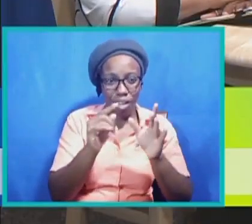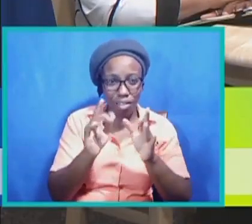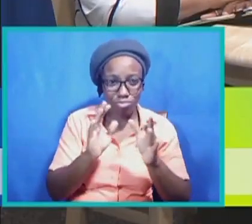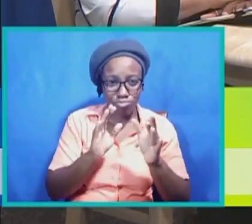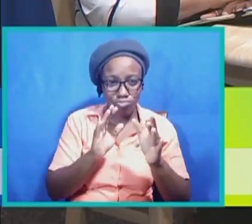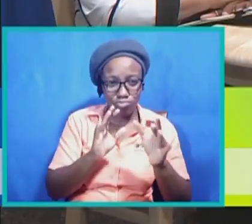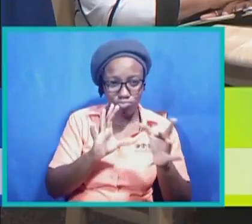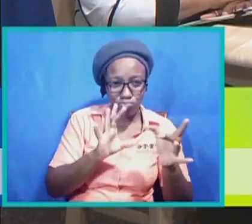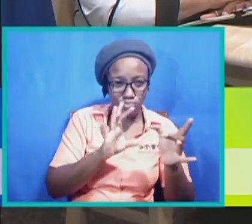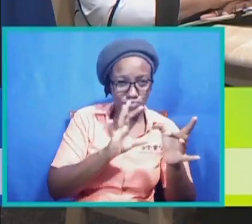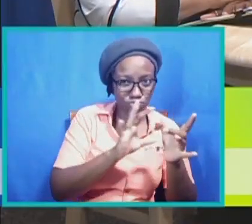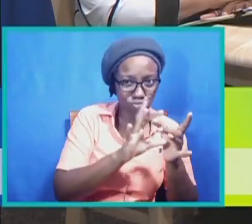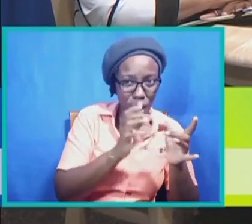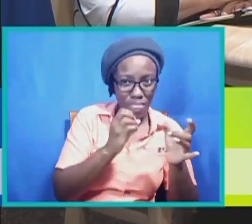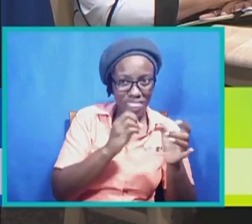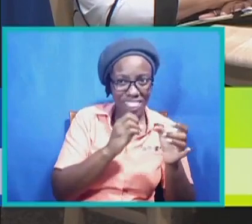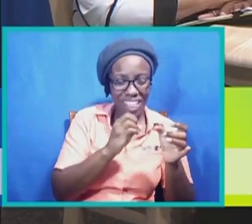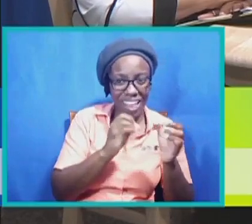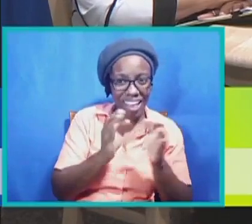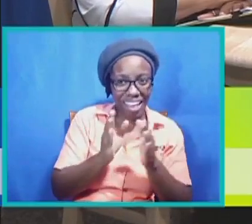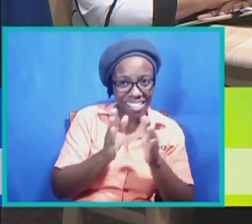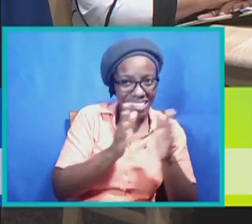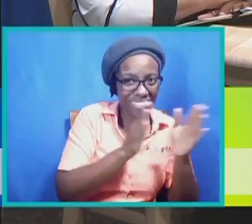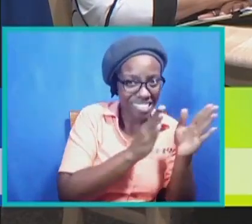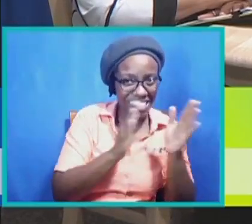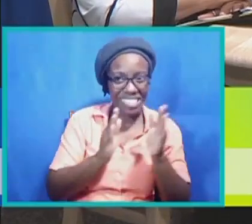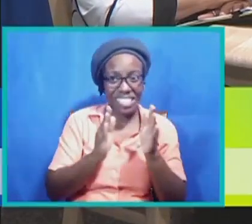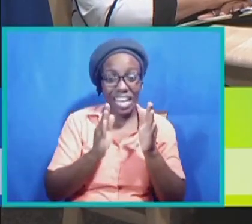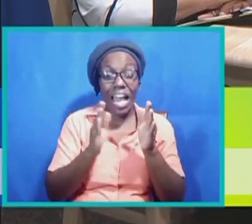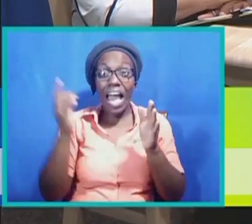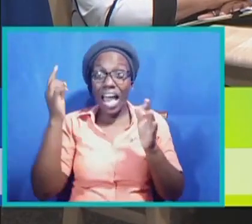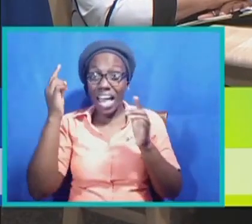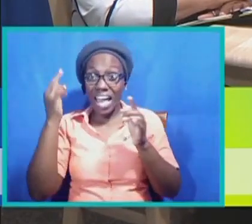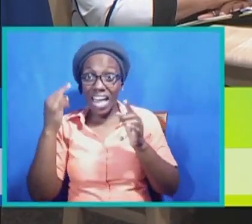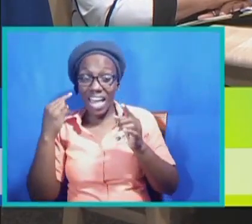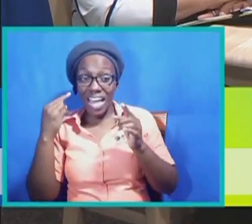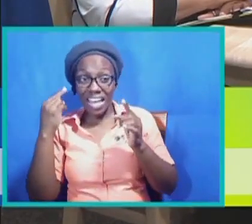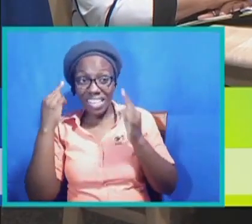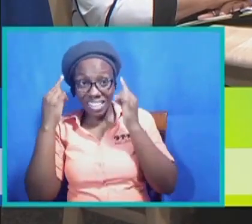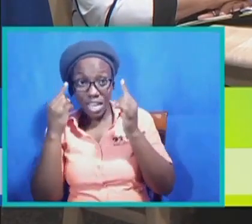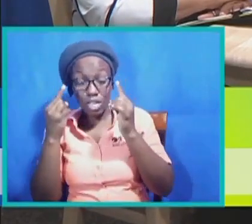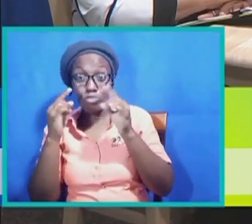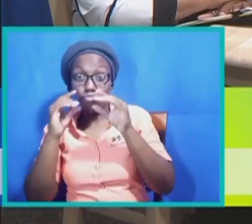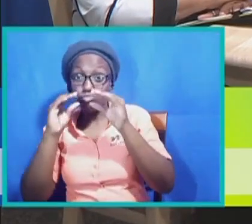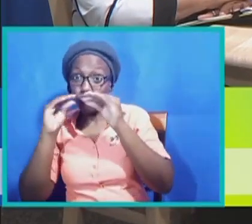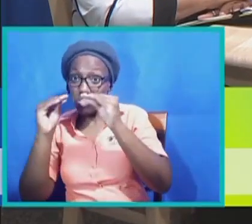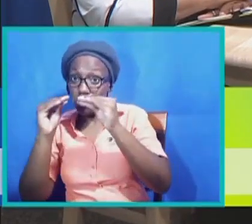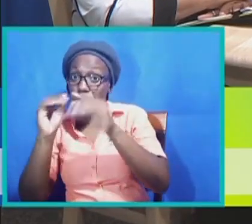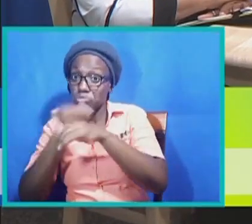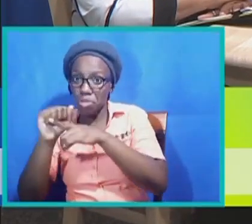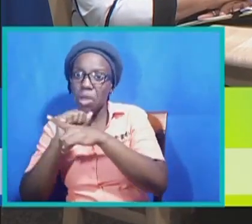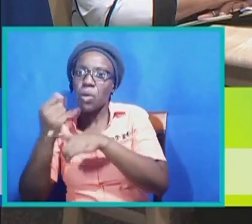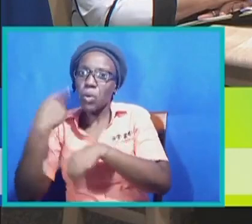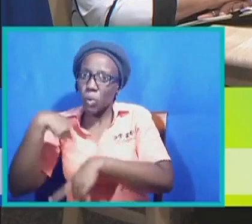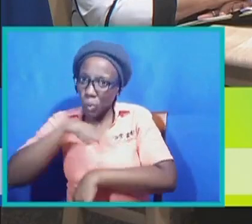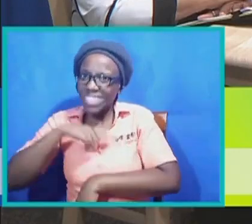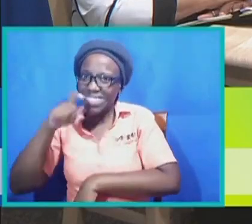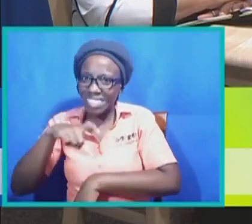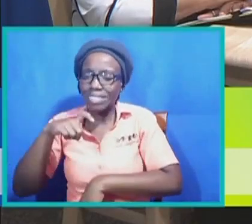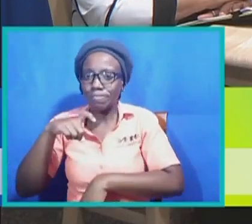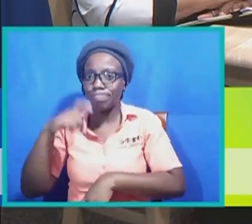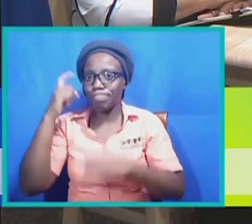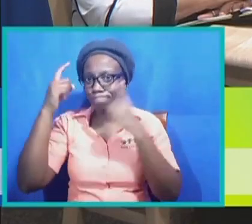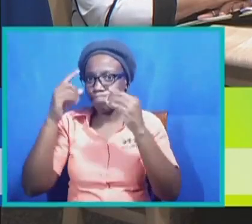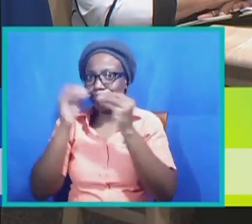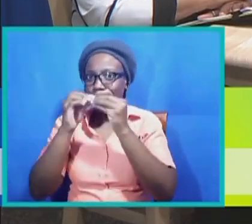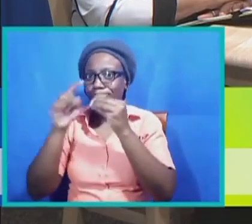significant area that we need to treat with, and also issues relating to resources. Now, while we talk technology,